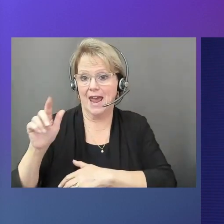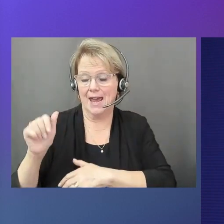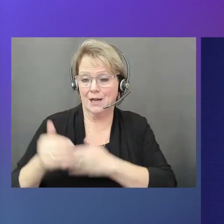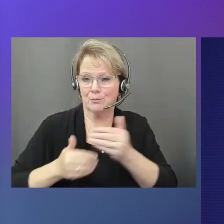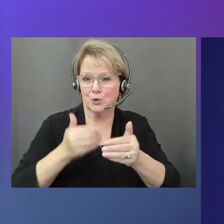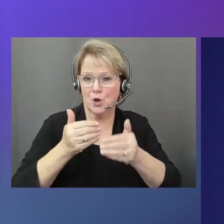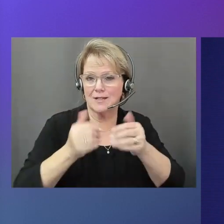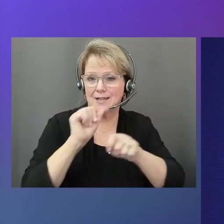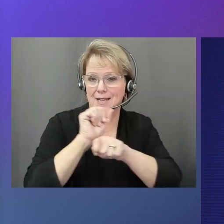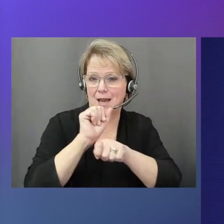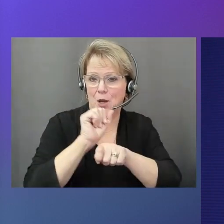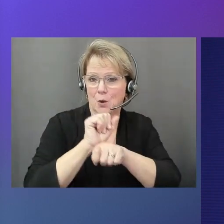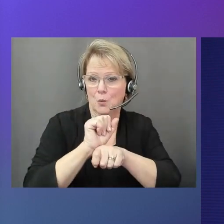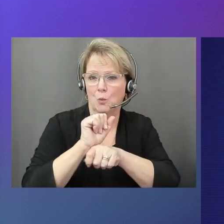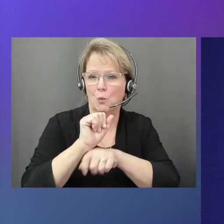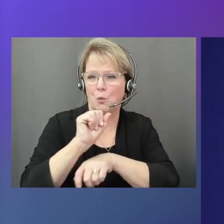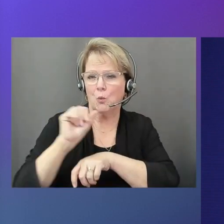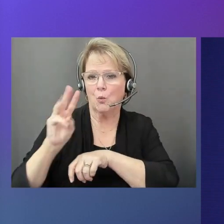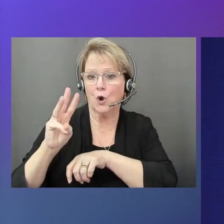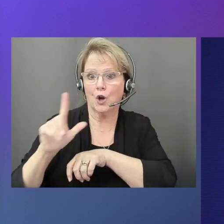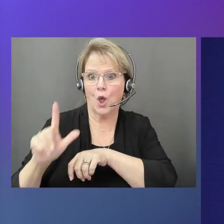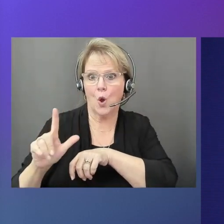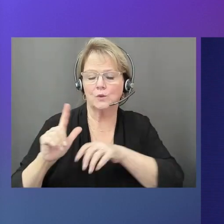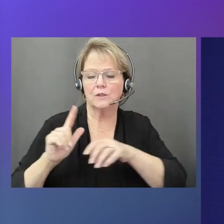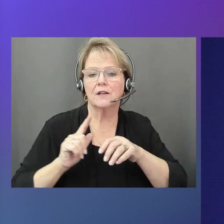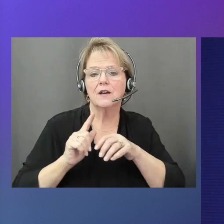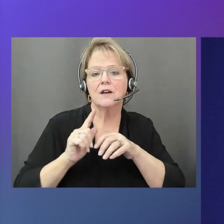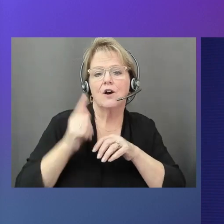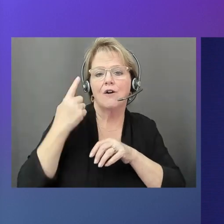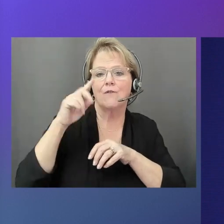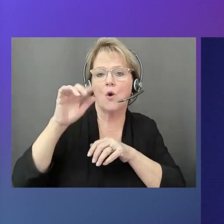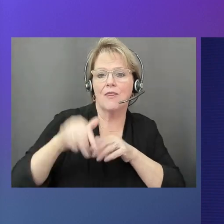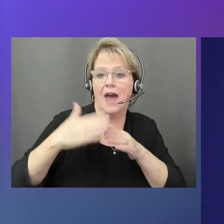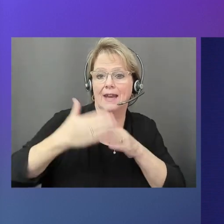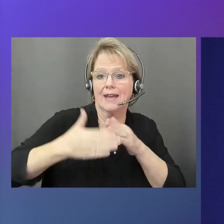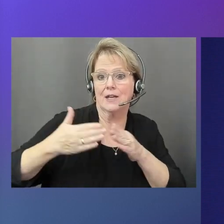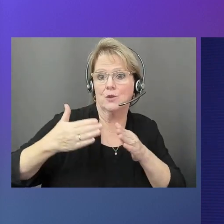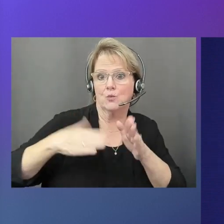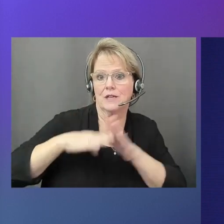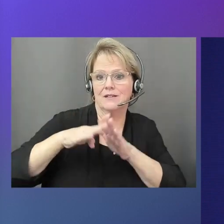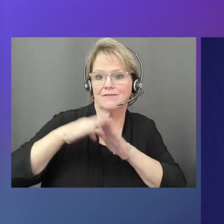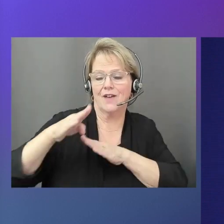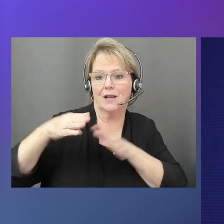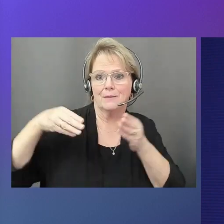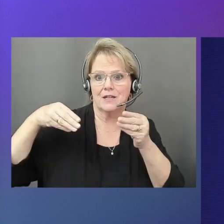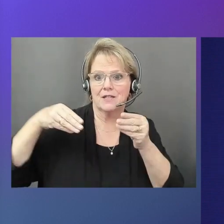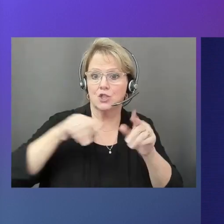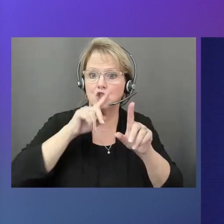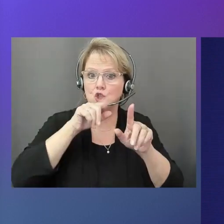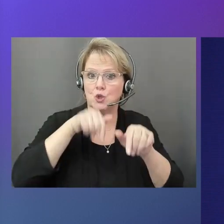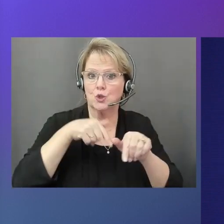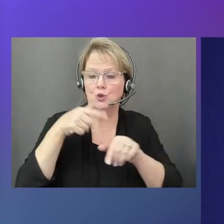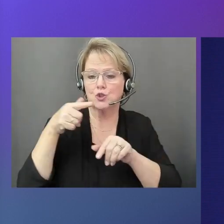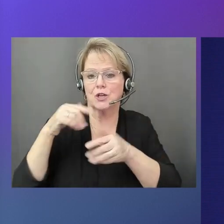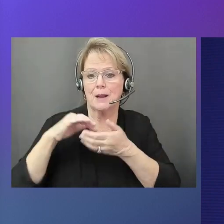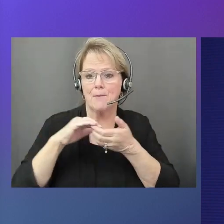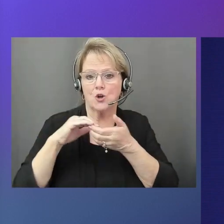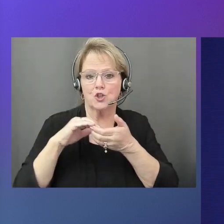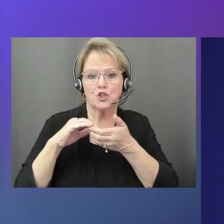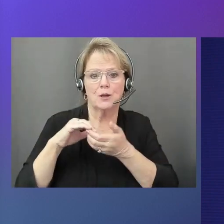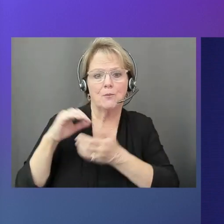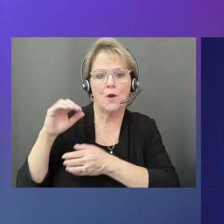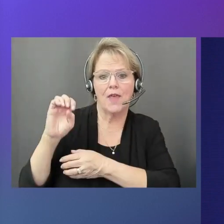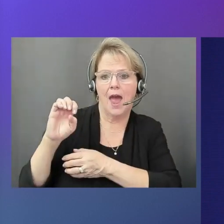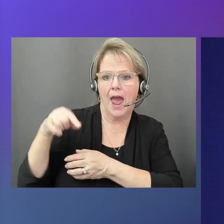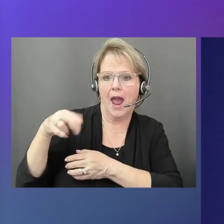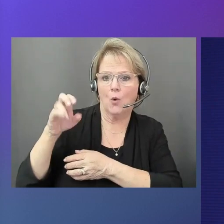as possible. And to that end, we've actually developed a solution in partnership with Equinix and Exegy in order to